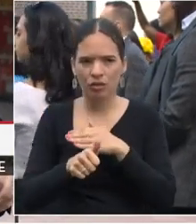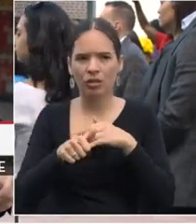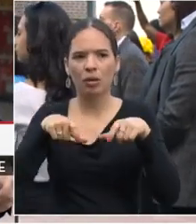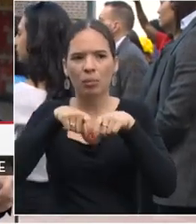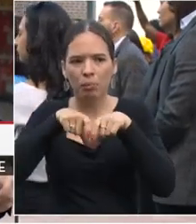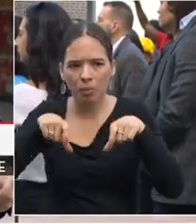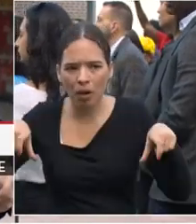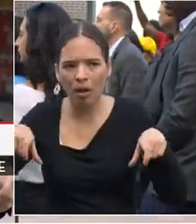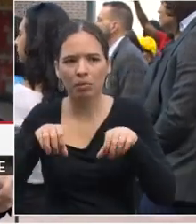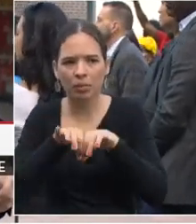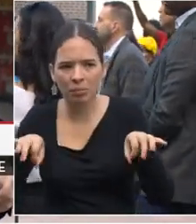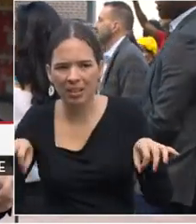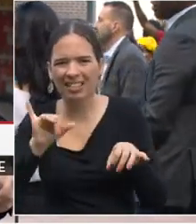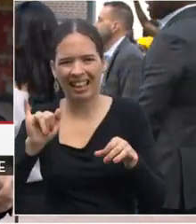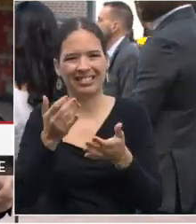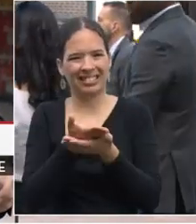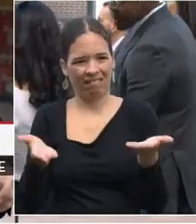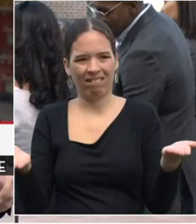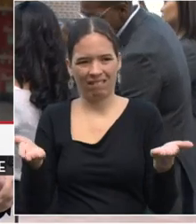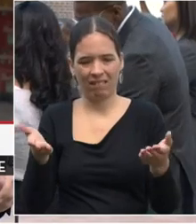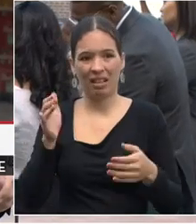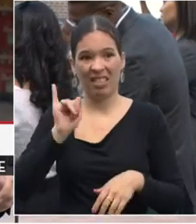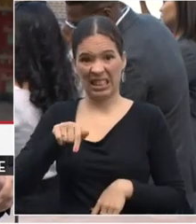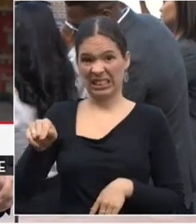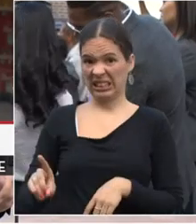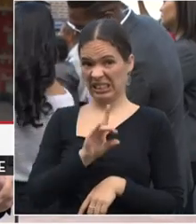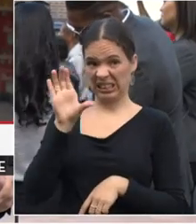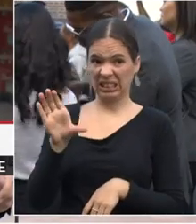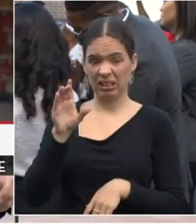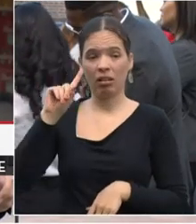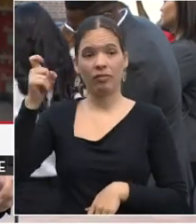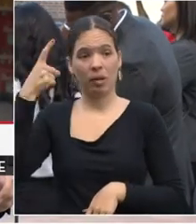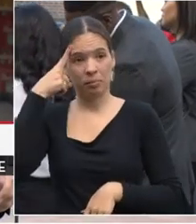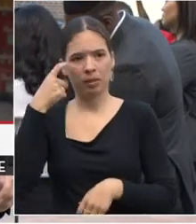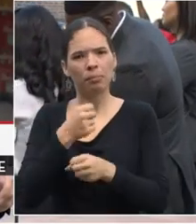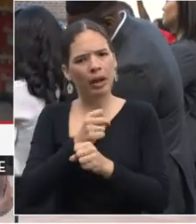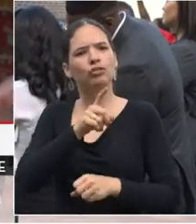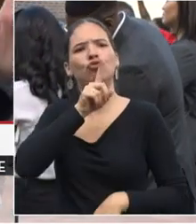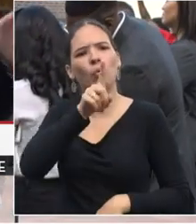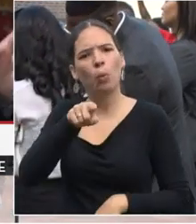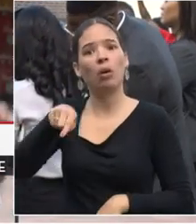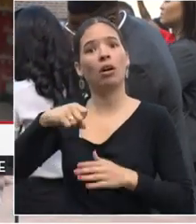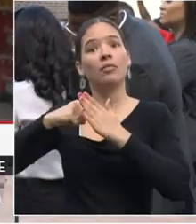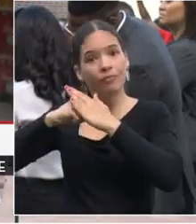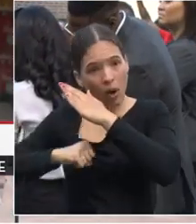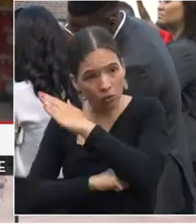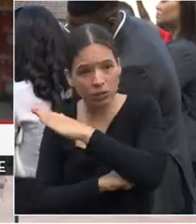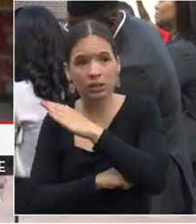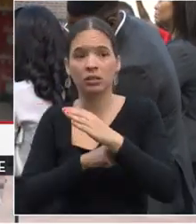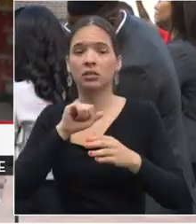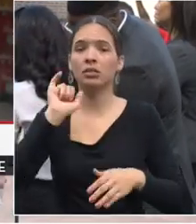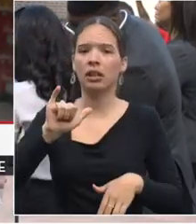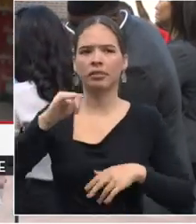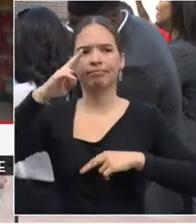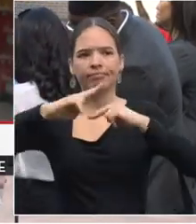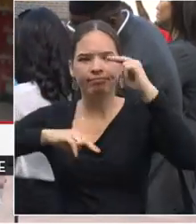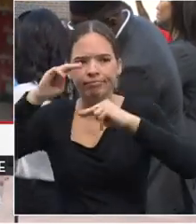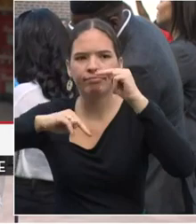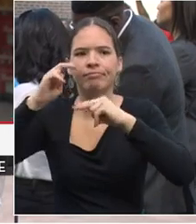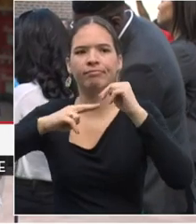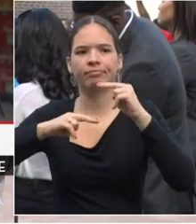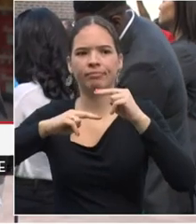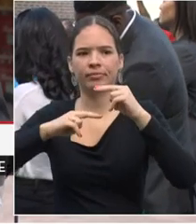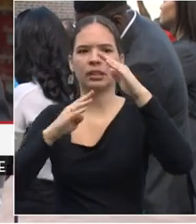District of Columbia government to make sure that we could deliver this Lidl and the housing that you see around it and the town center. There's also a $10